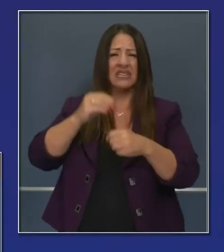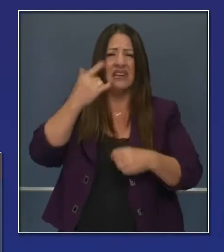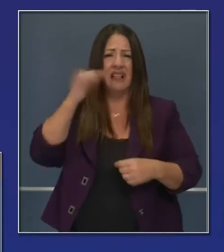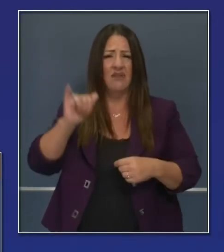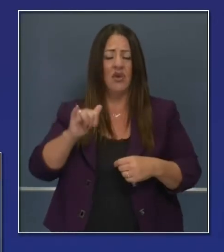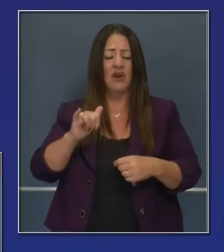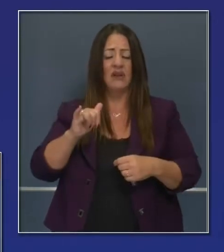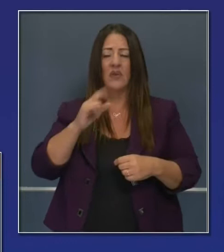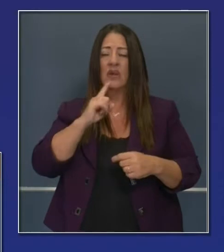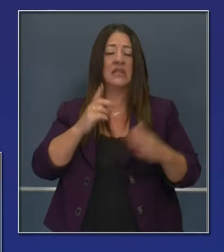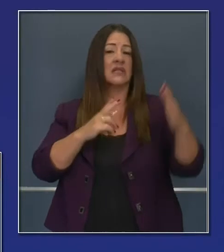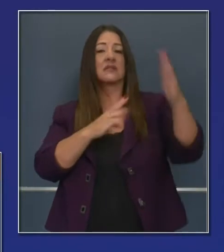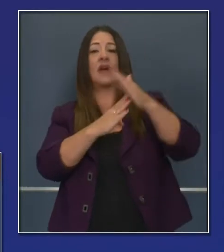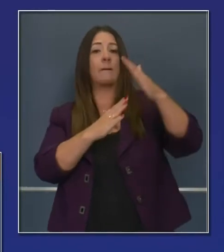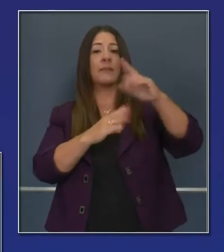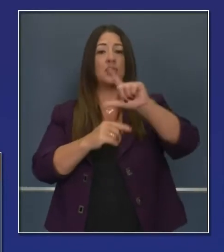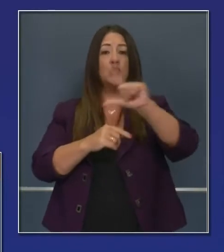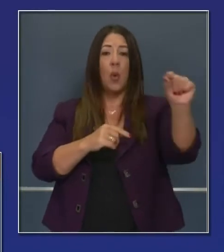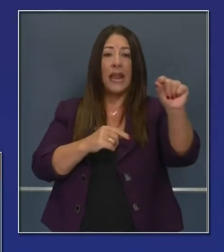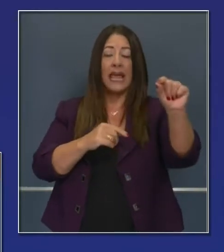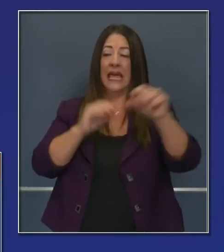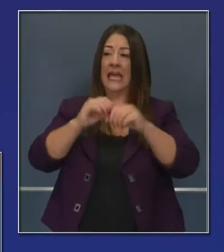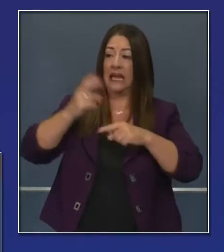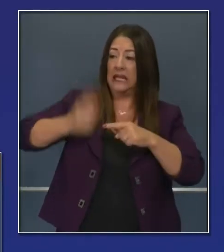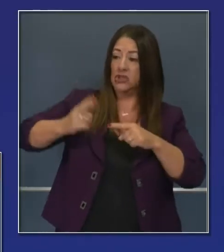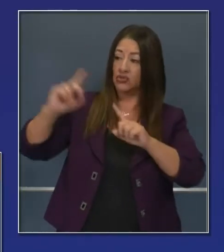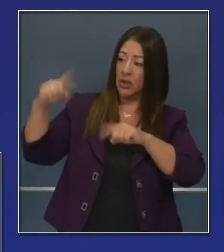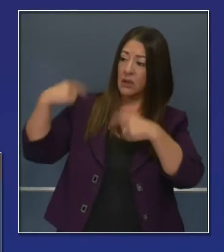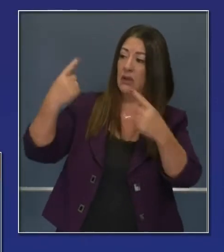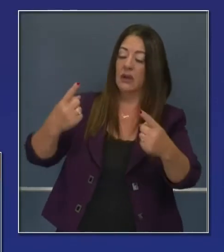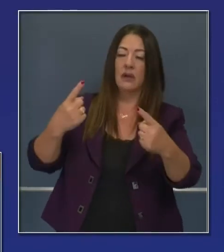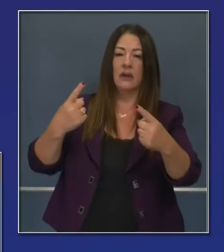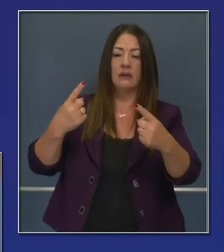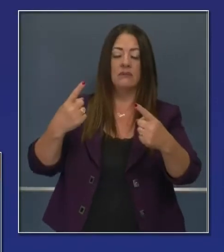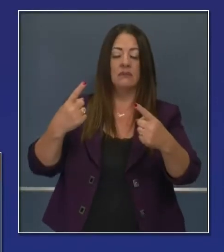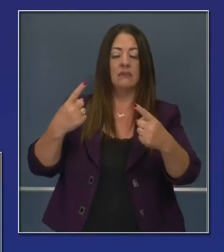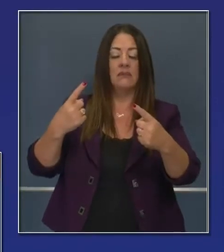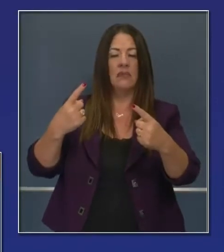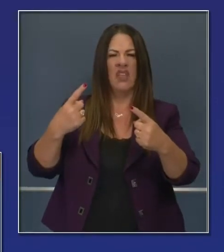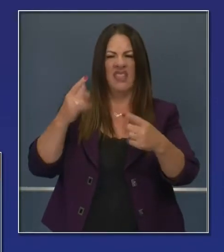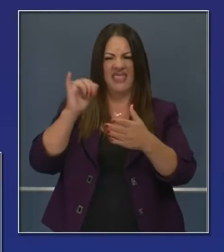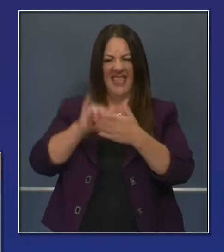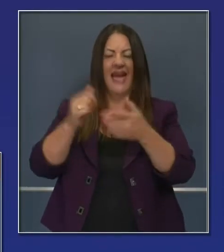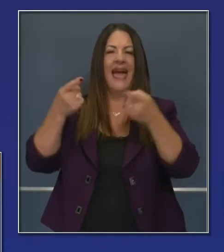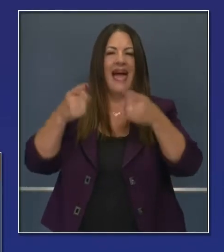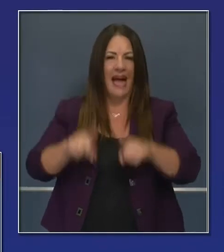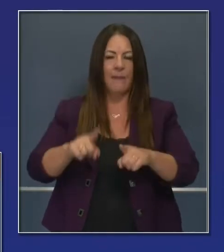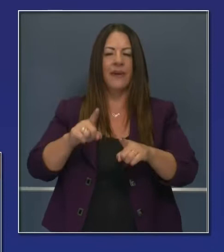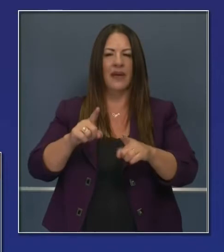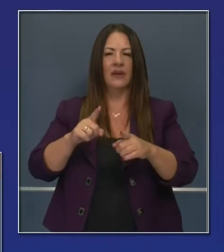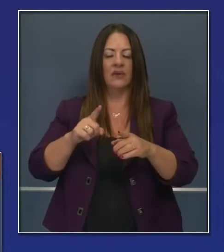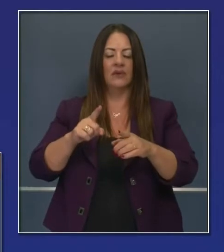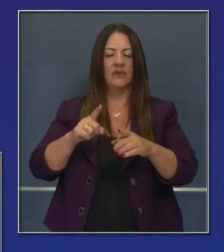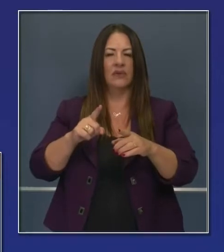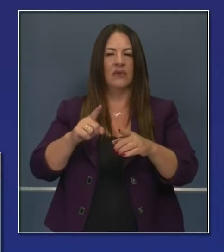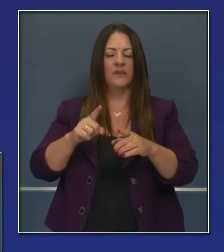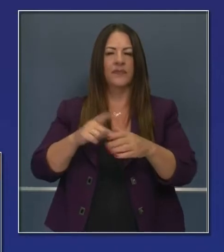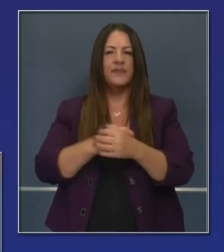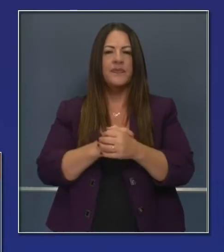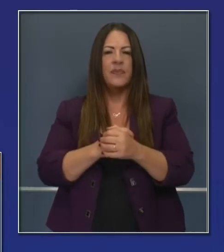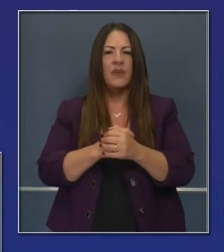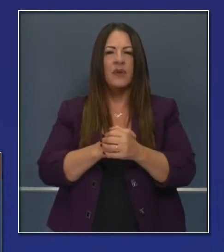20 wildfires in our state's history have occurred in 2020. 6 of the top